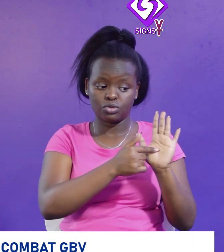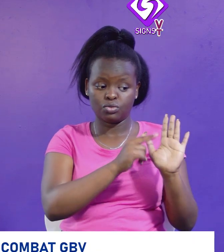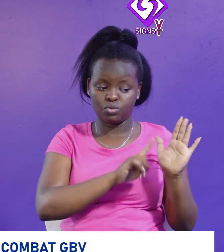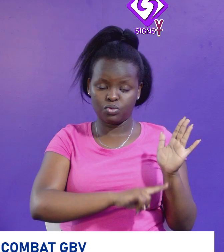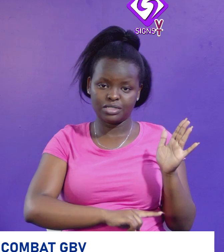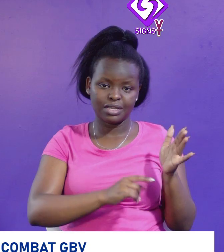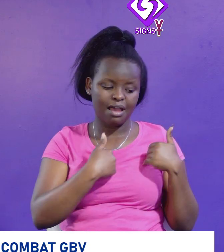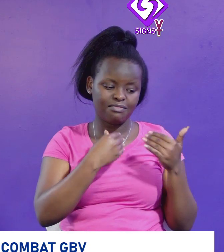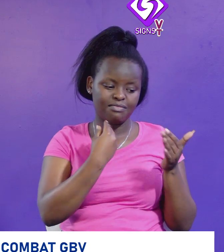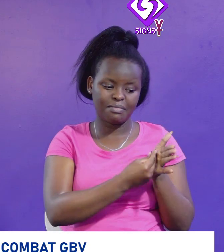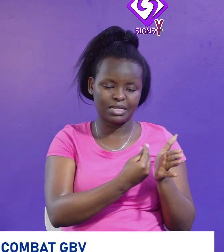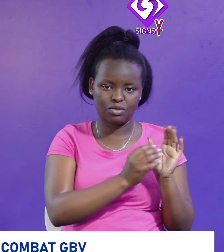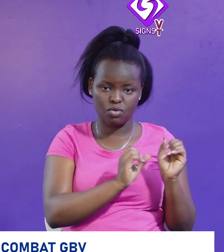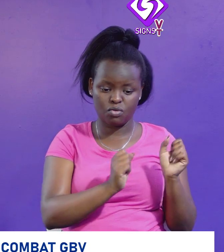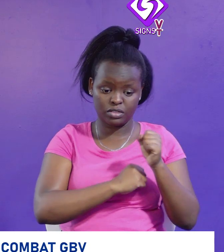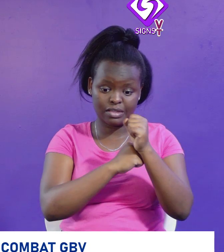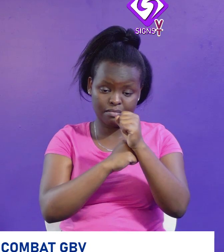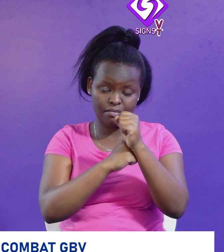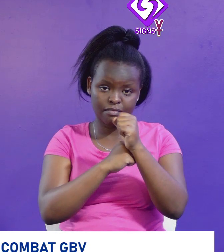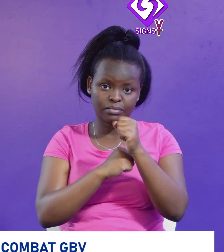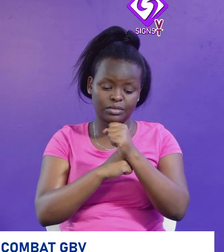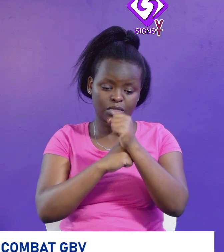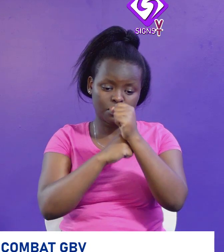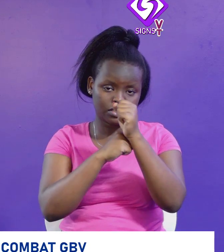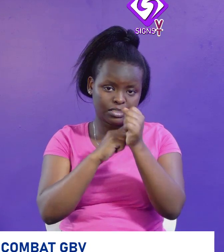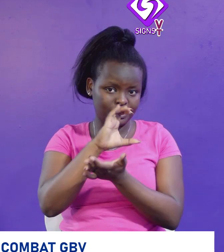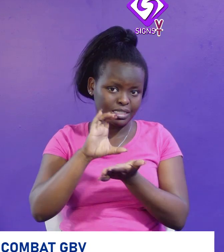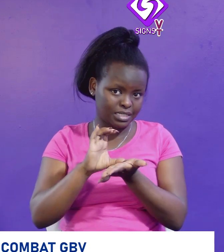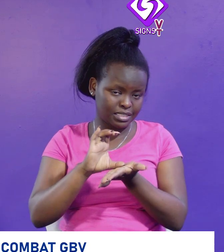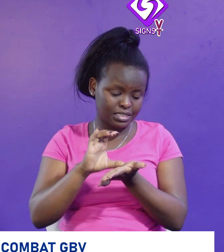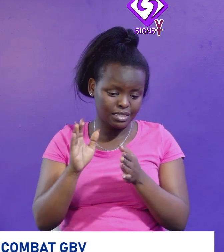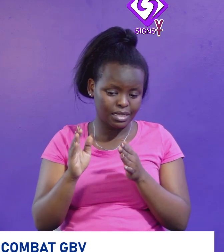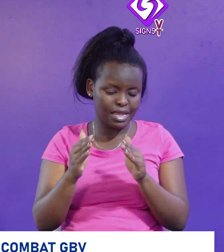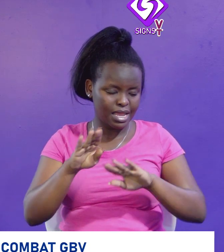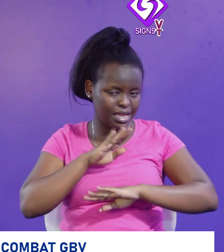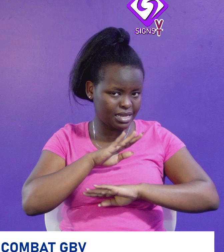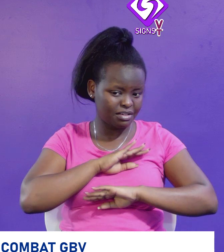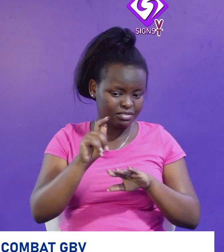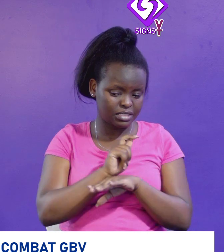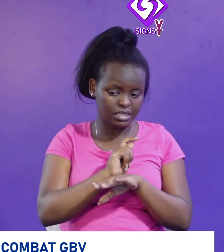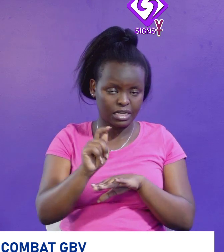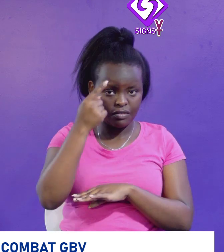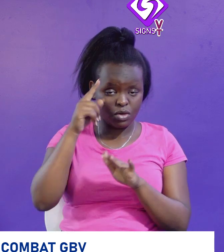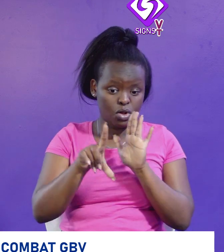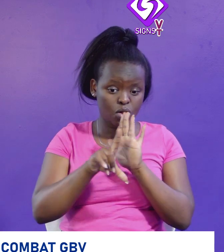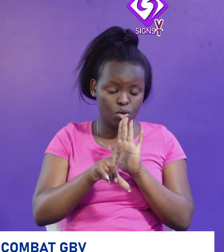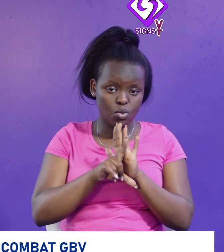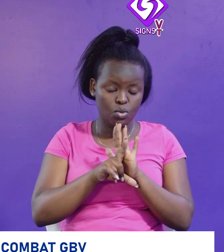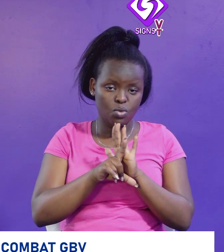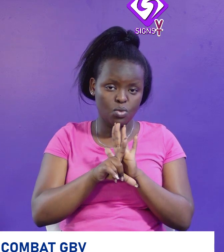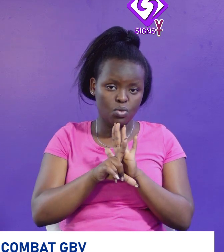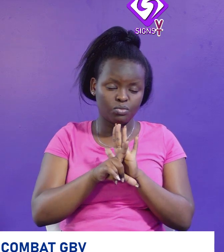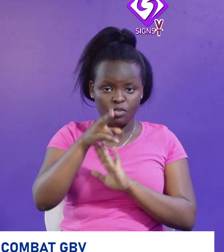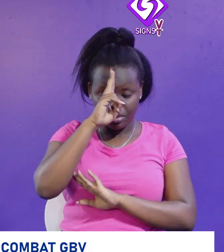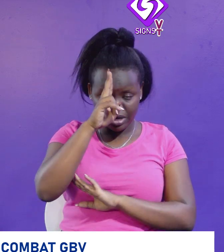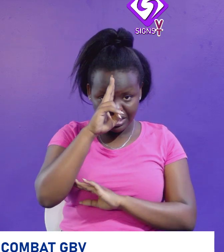for survivor support centers, inadequate training for law enforcement, and a shortage of safe houses